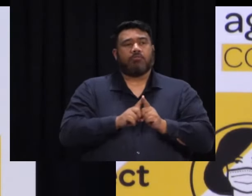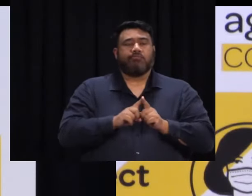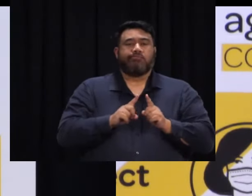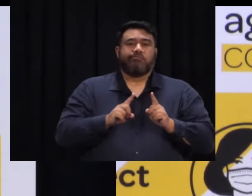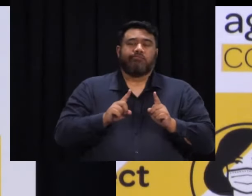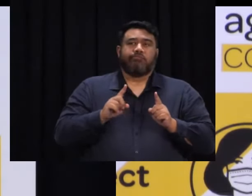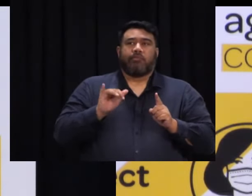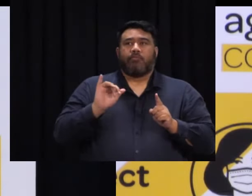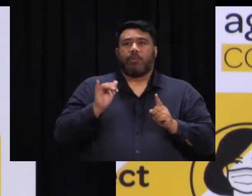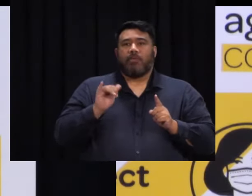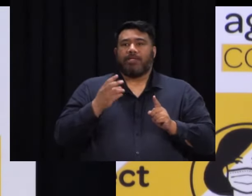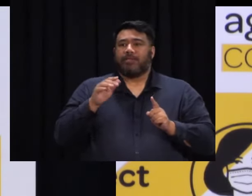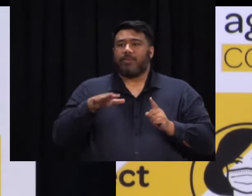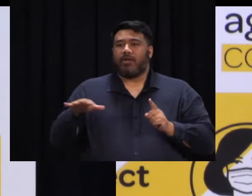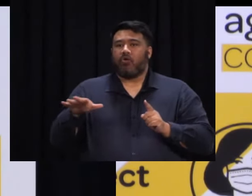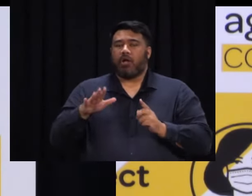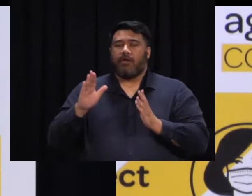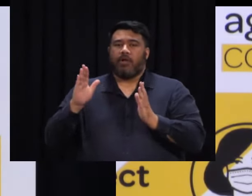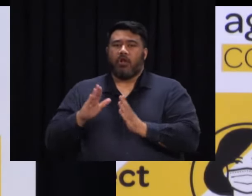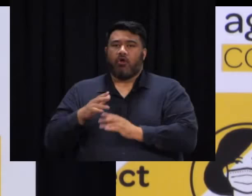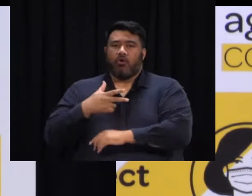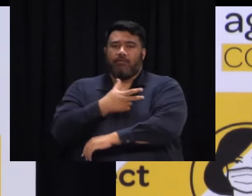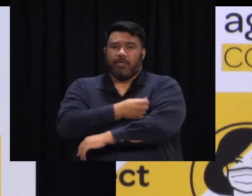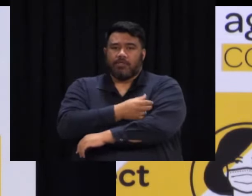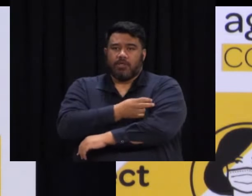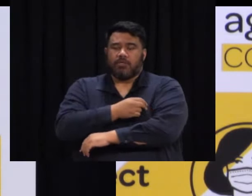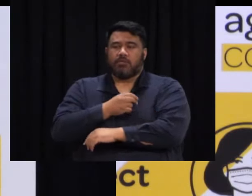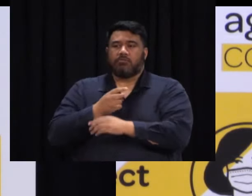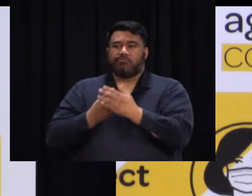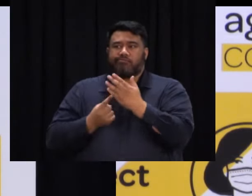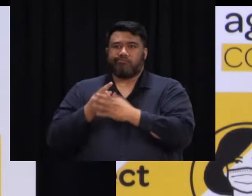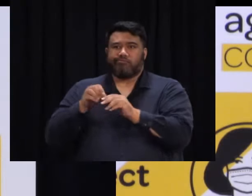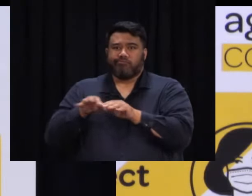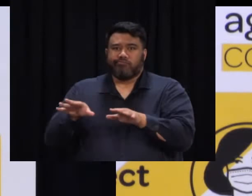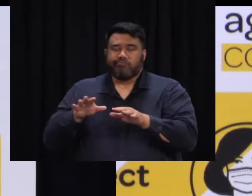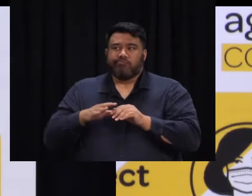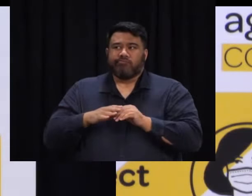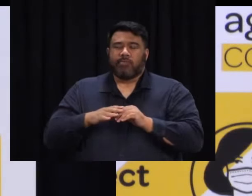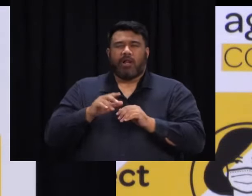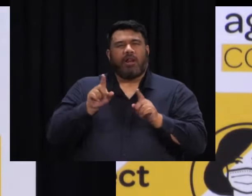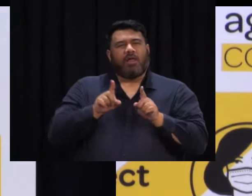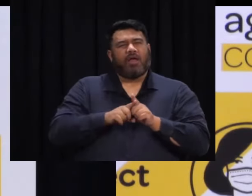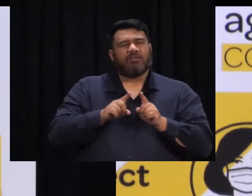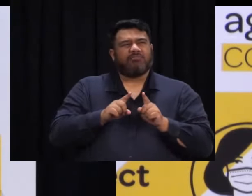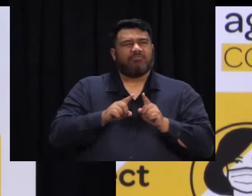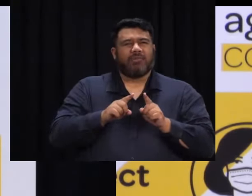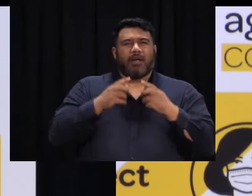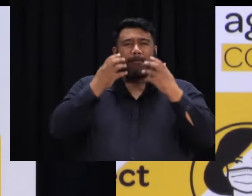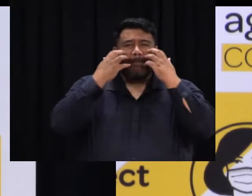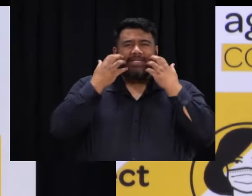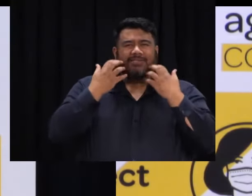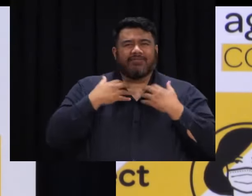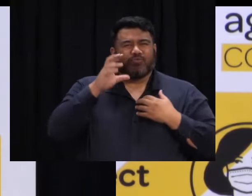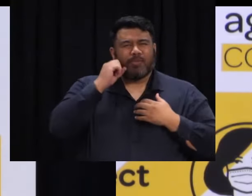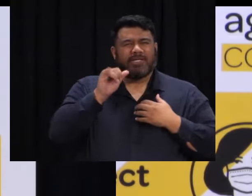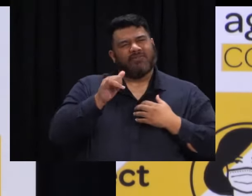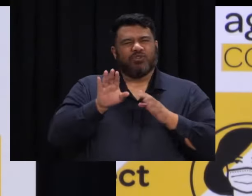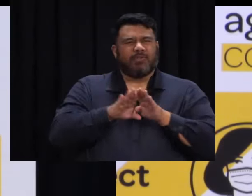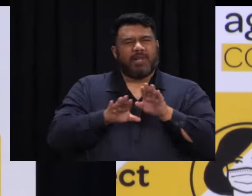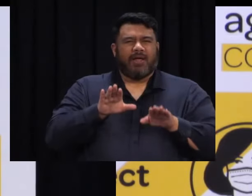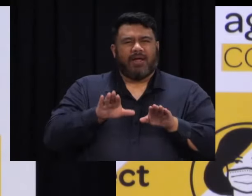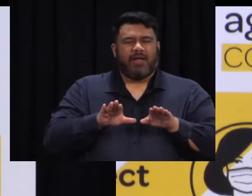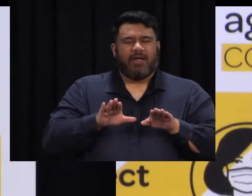lower vaccination rates, and it's actually the way I describe our public health units dealing with issues like measles. What we probably may not have registered is that